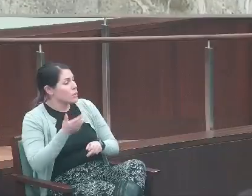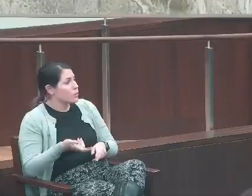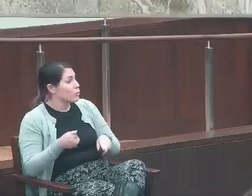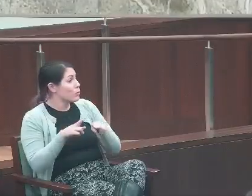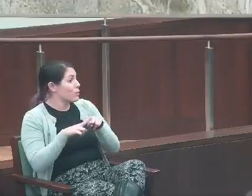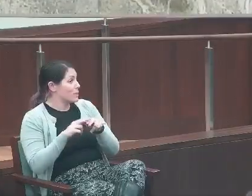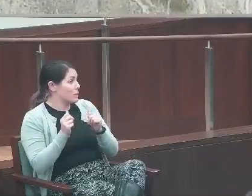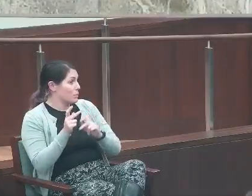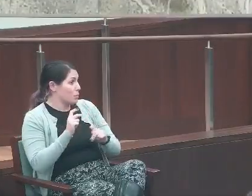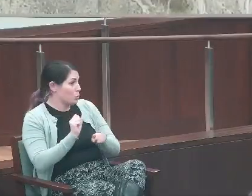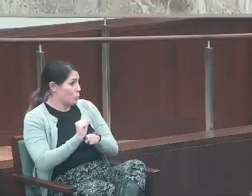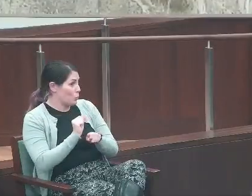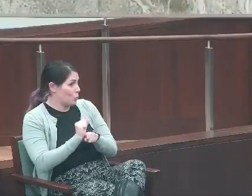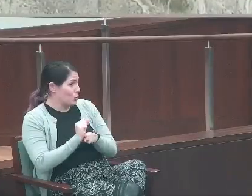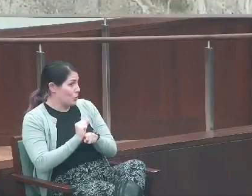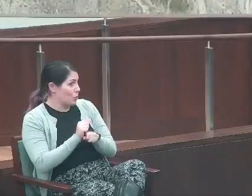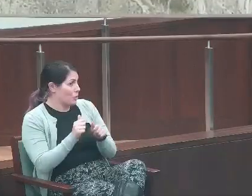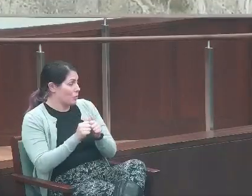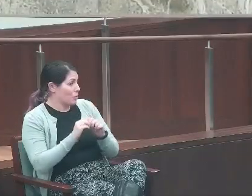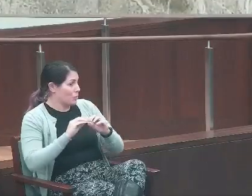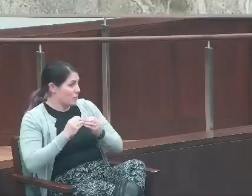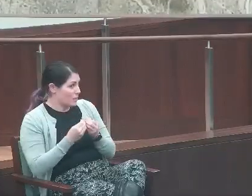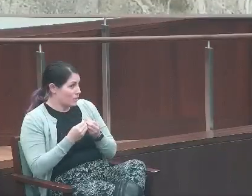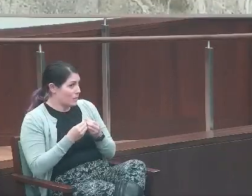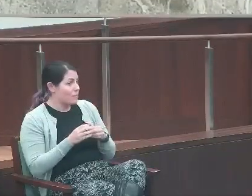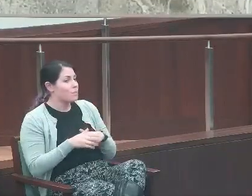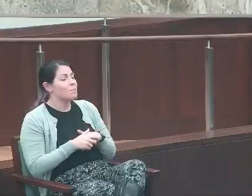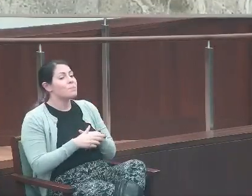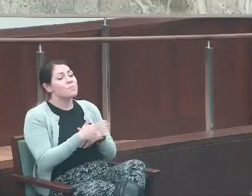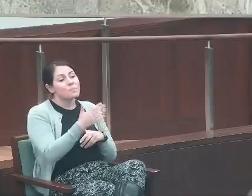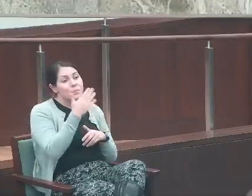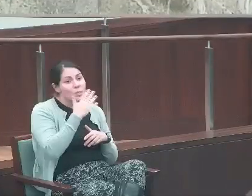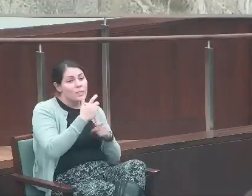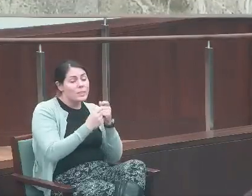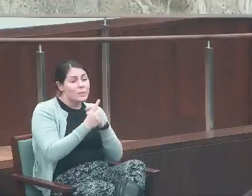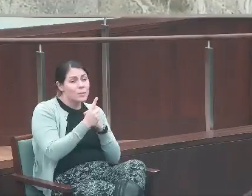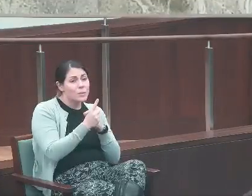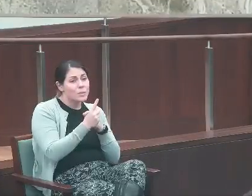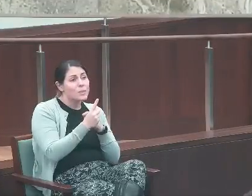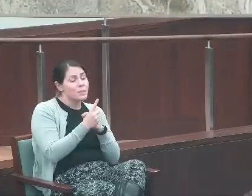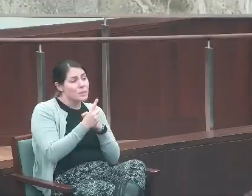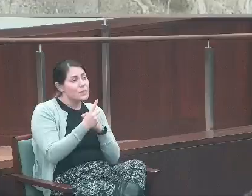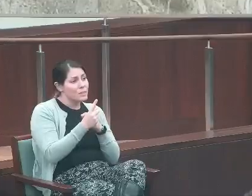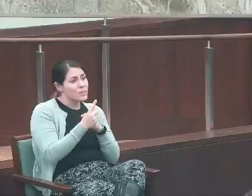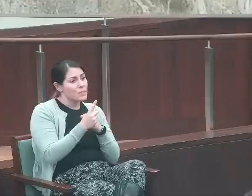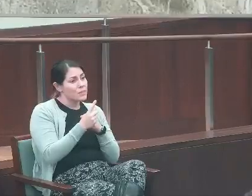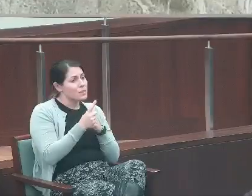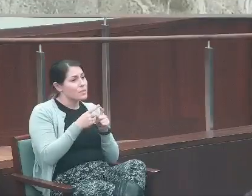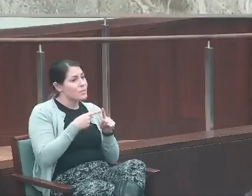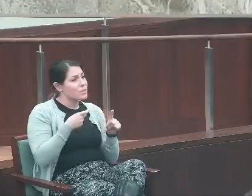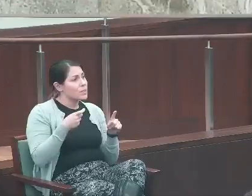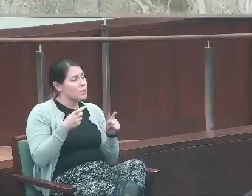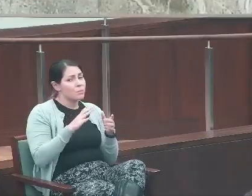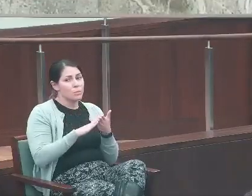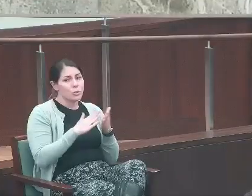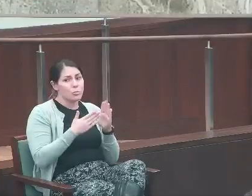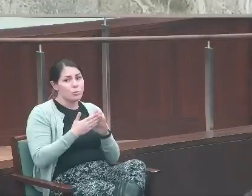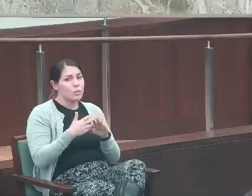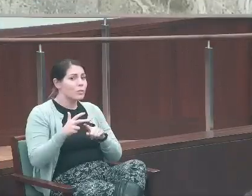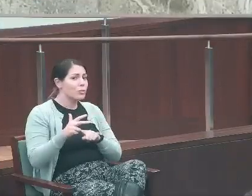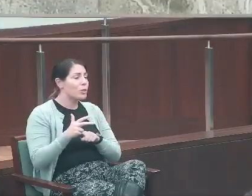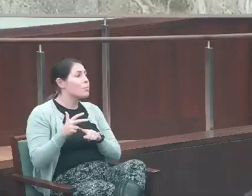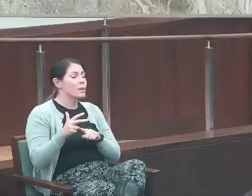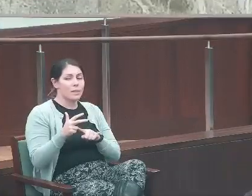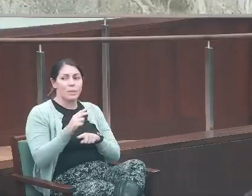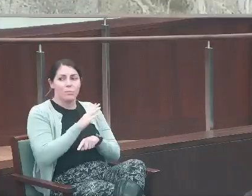that so we can do our word even more in the future. I want to thank and congratulate our inaugural Community Champion Award, because he really is a